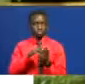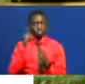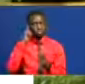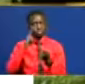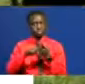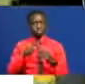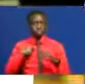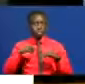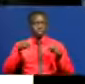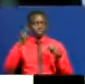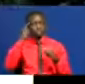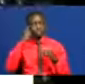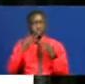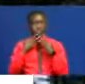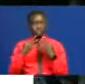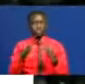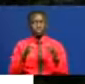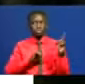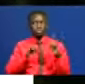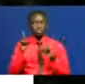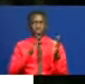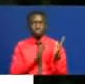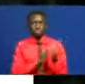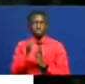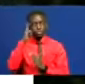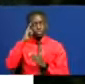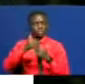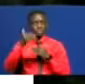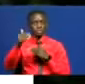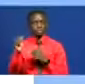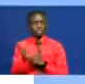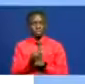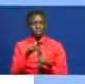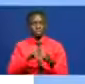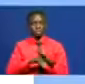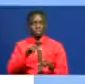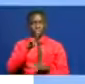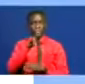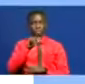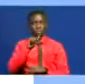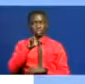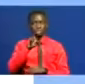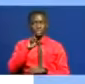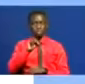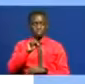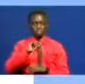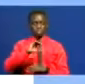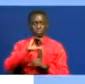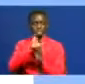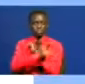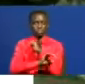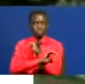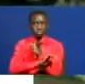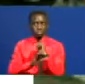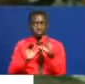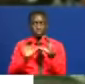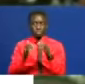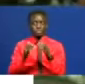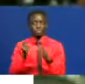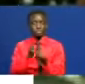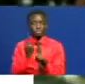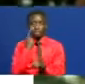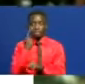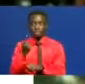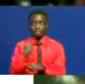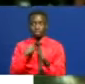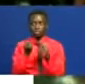finale of the tour scheduled for next month at the current Country Club the series has so far seen 12 teams book